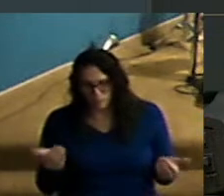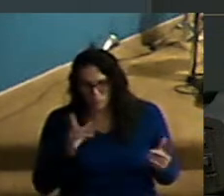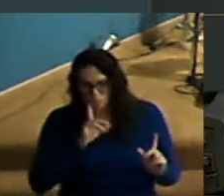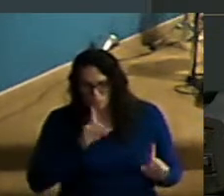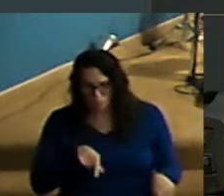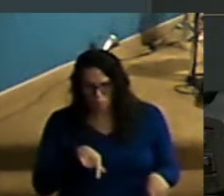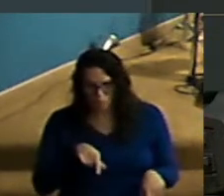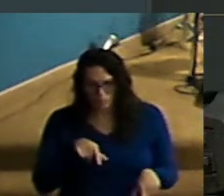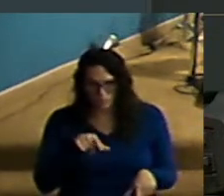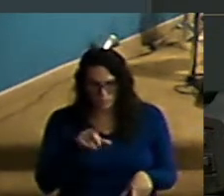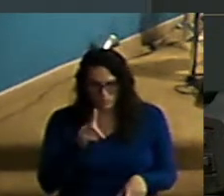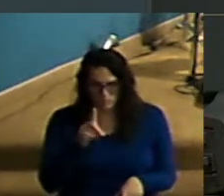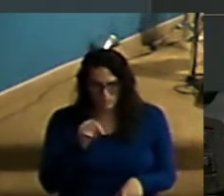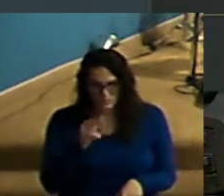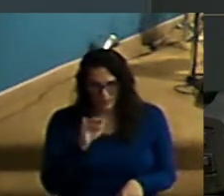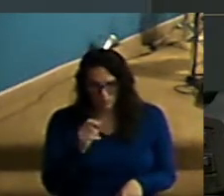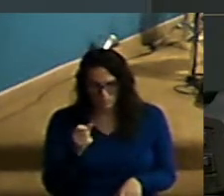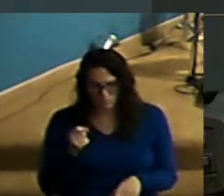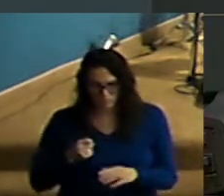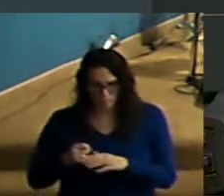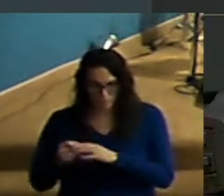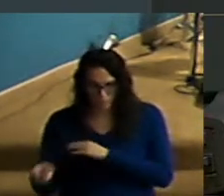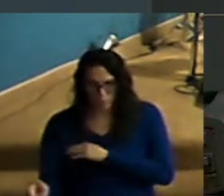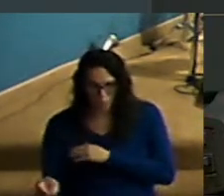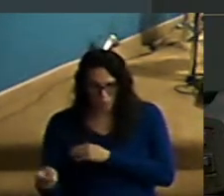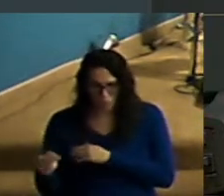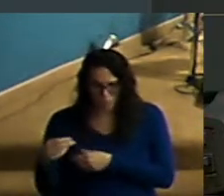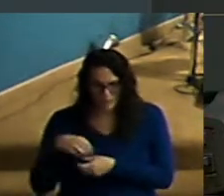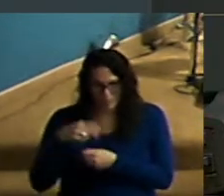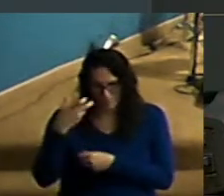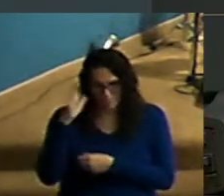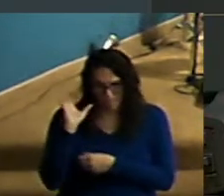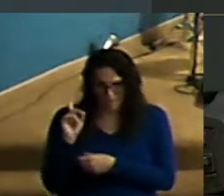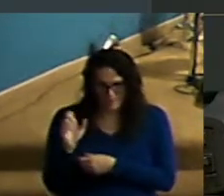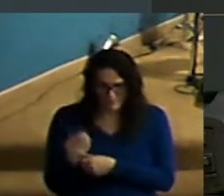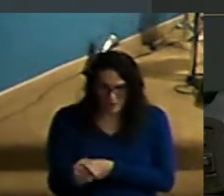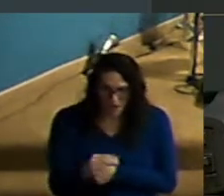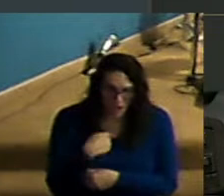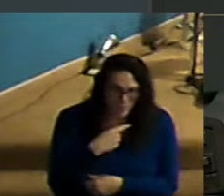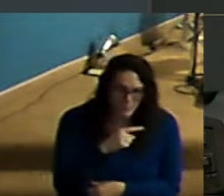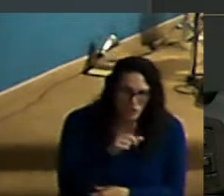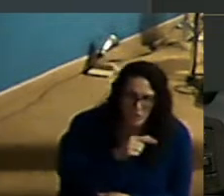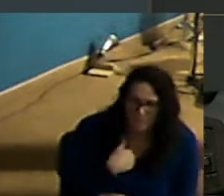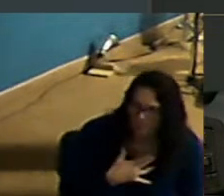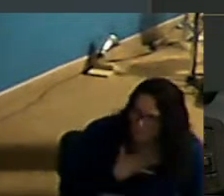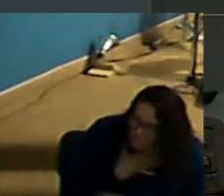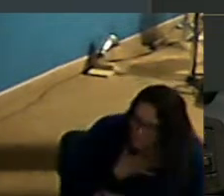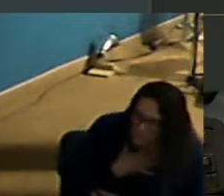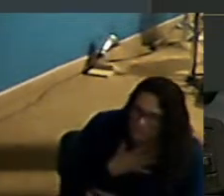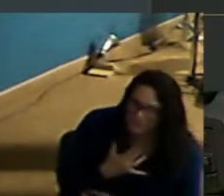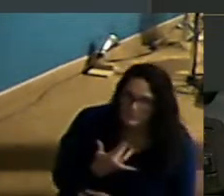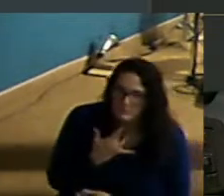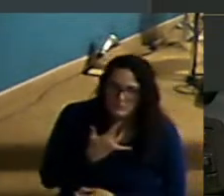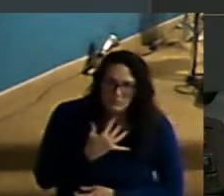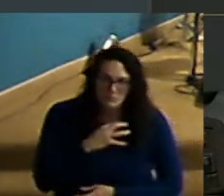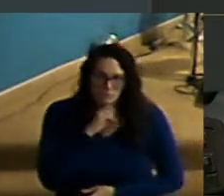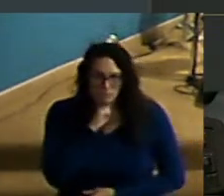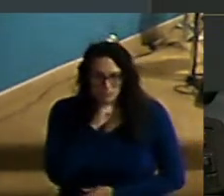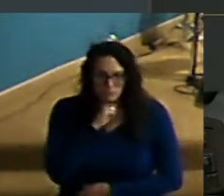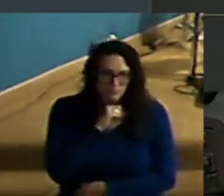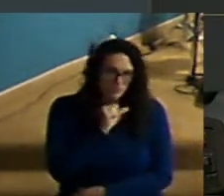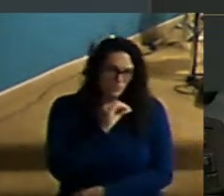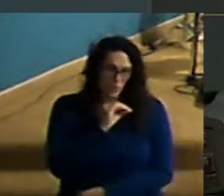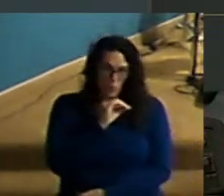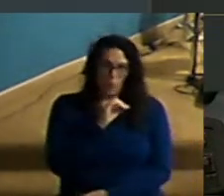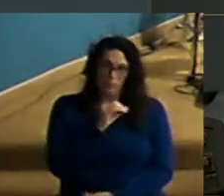I'm not sure how he gave that order, but I'm sure it was kind of a lump in his mouth, lump in his throat. And so he gave the order, and they